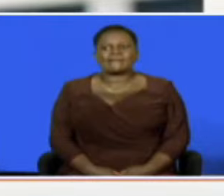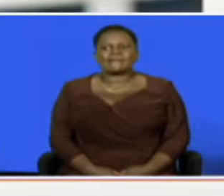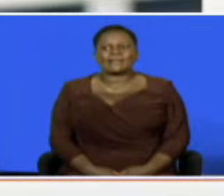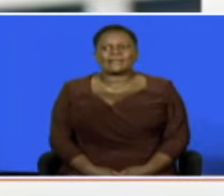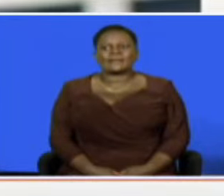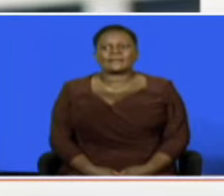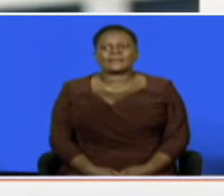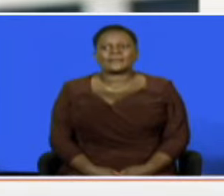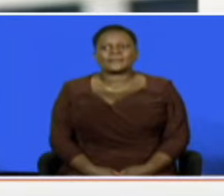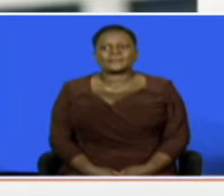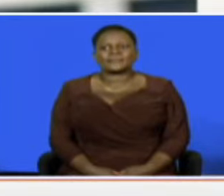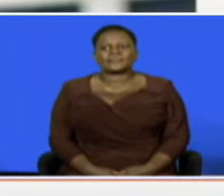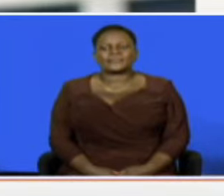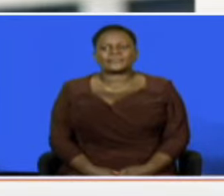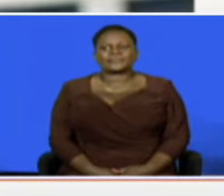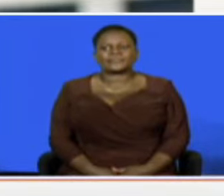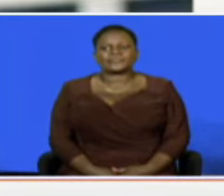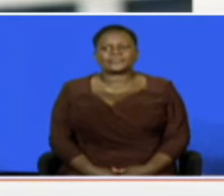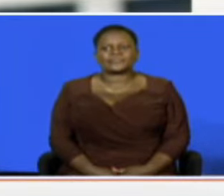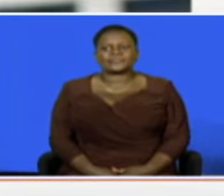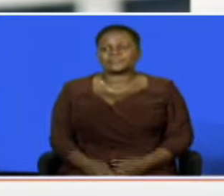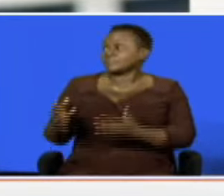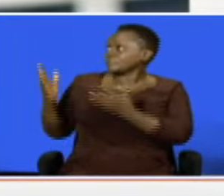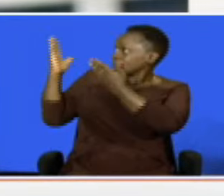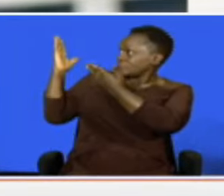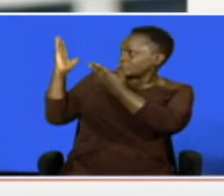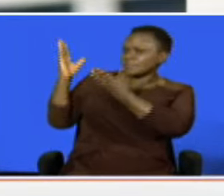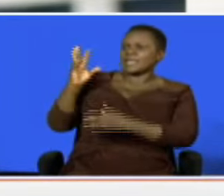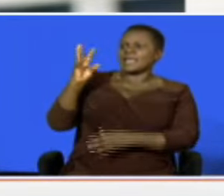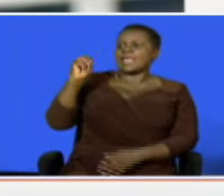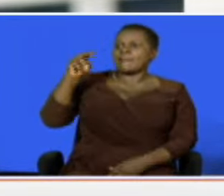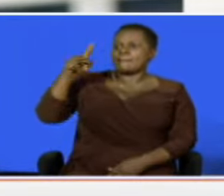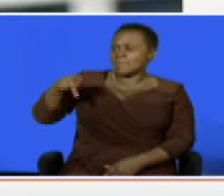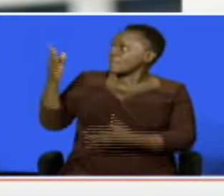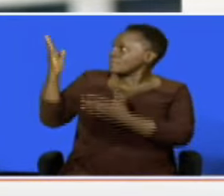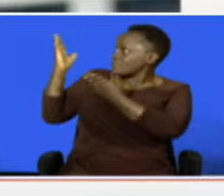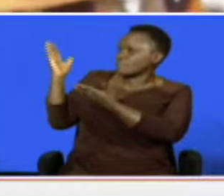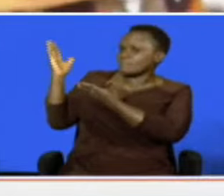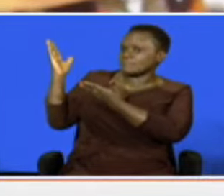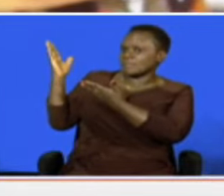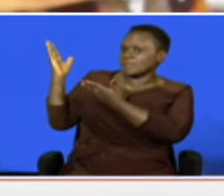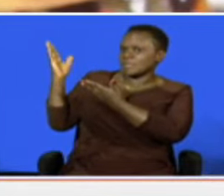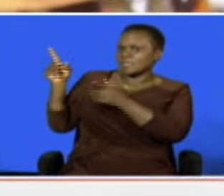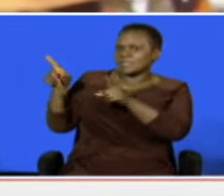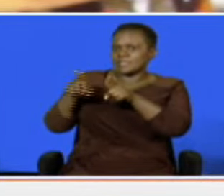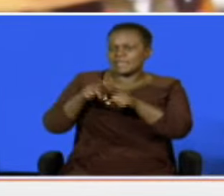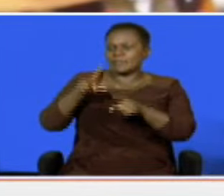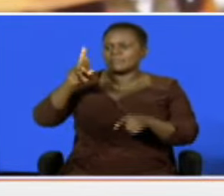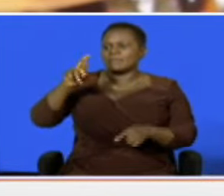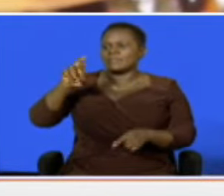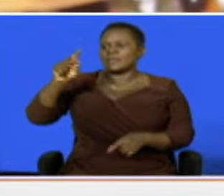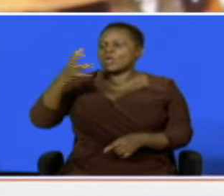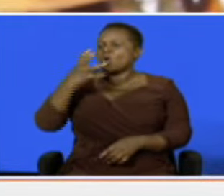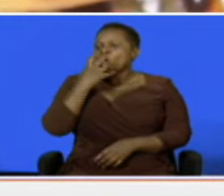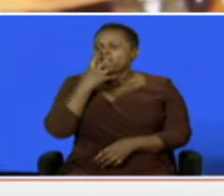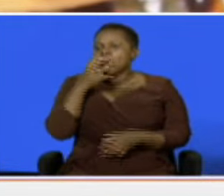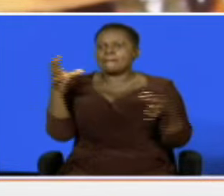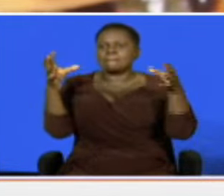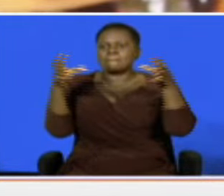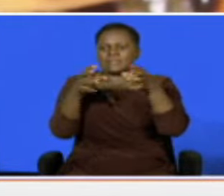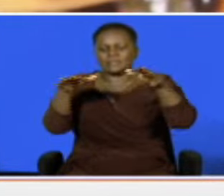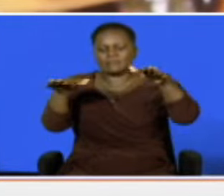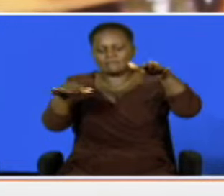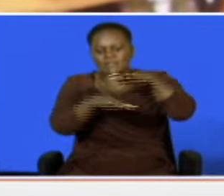proposed to the helm of the party include that of MPs Otiende Amolo and John Ariko as the ODM party's